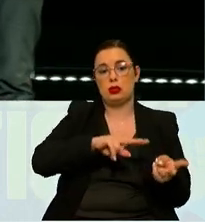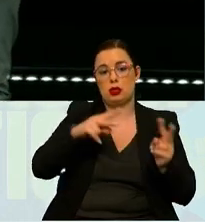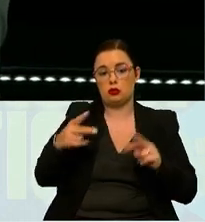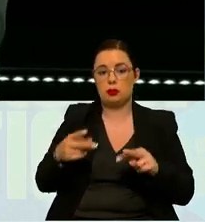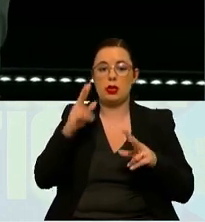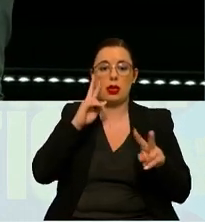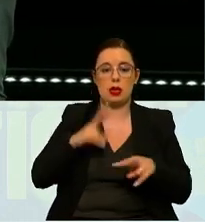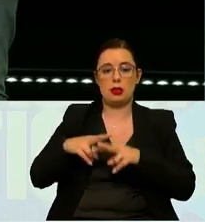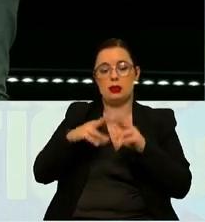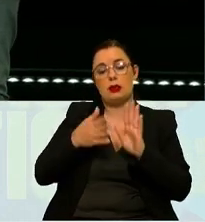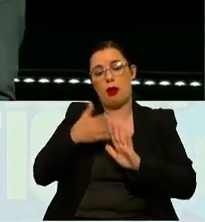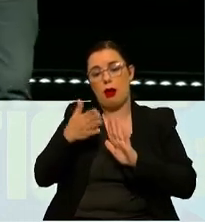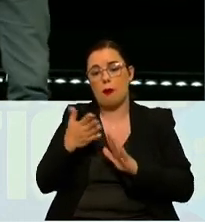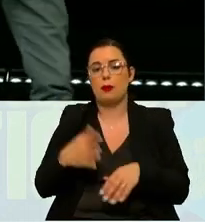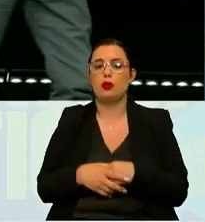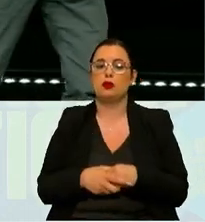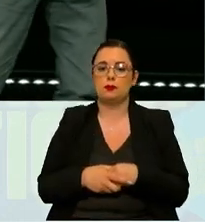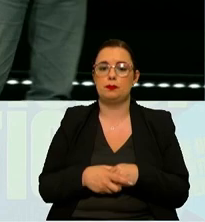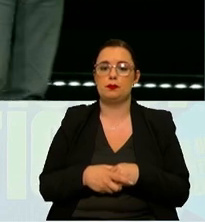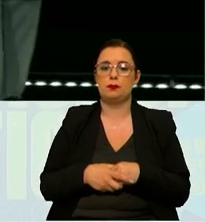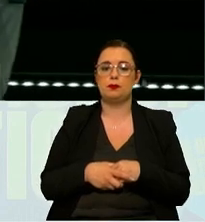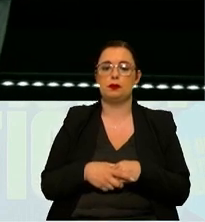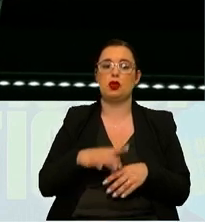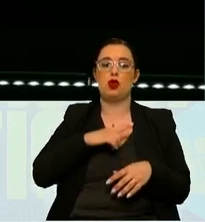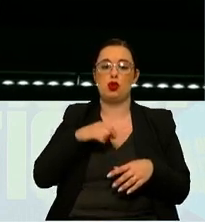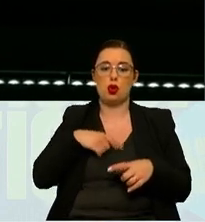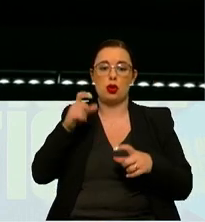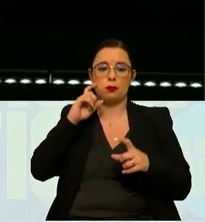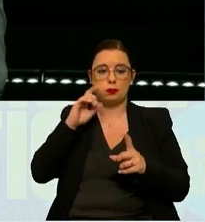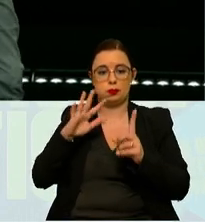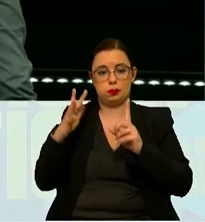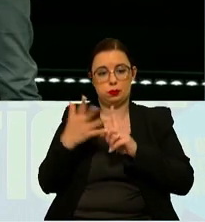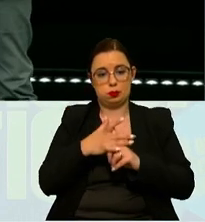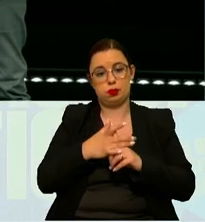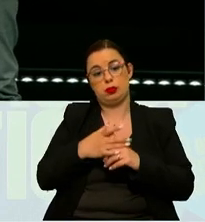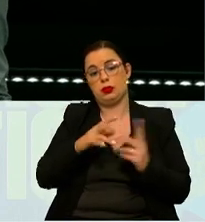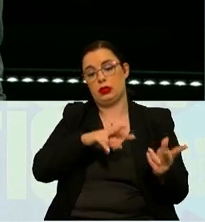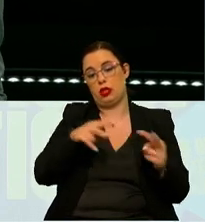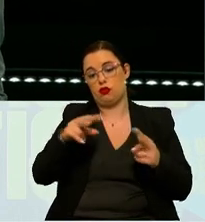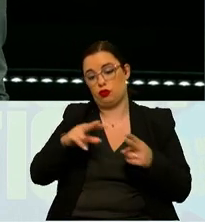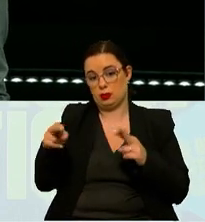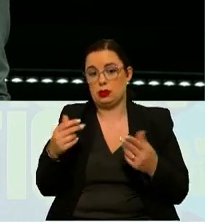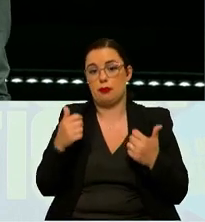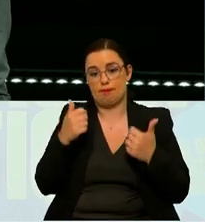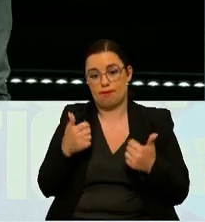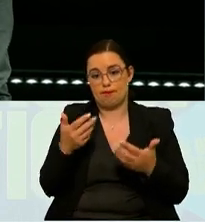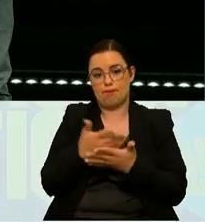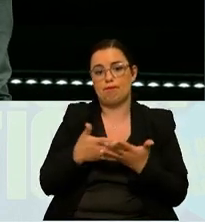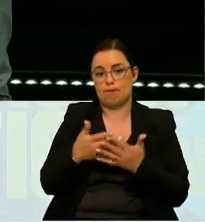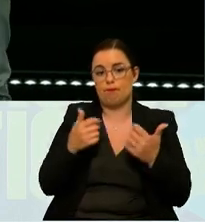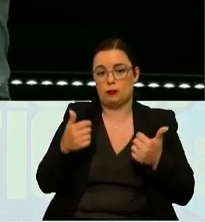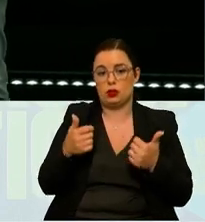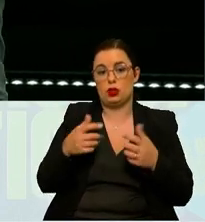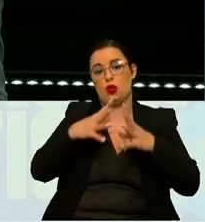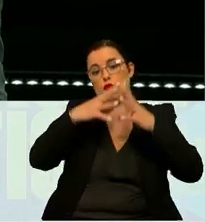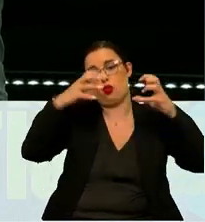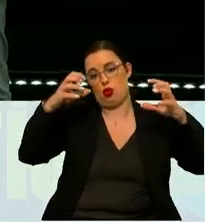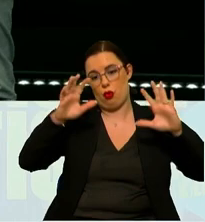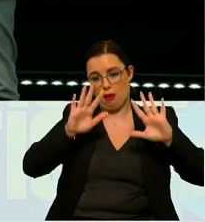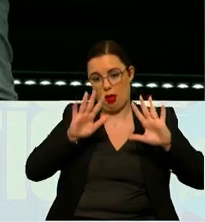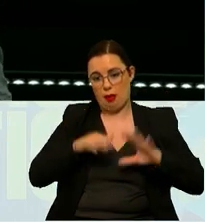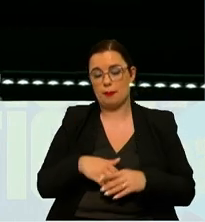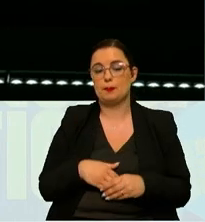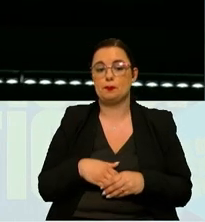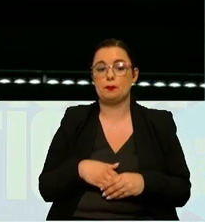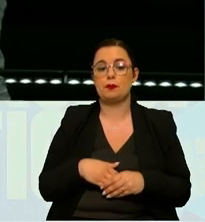data quickly, bring more sustainable transformation to these processes thanks to the way we run the cloud, and